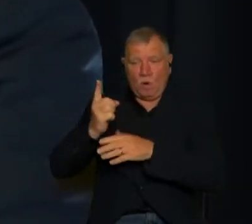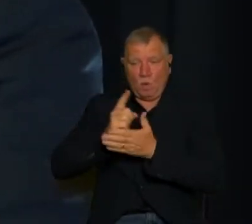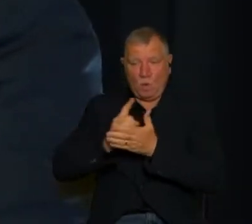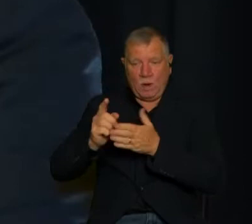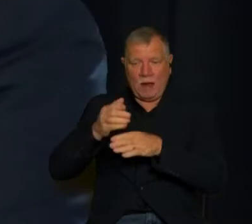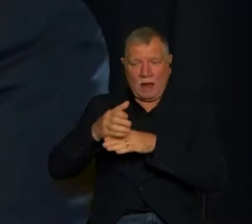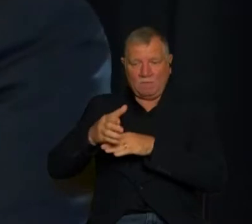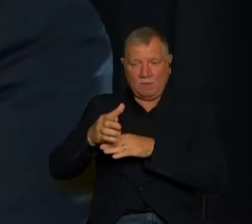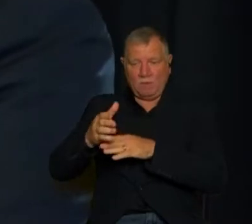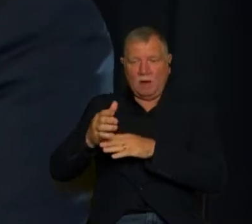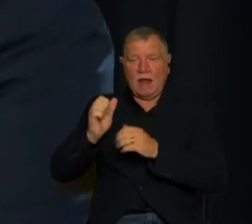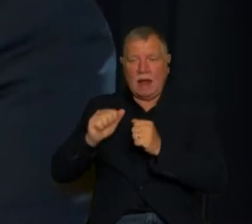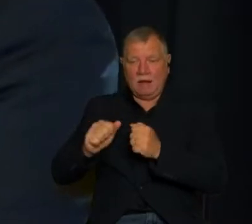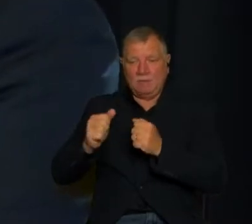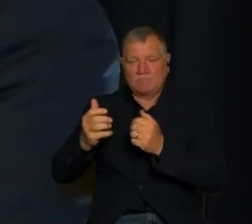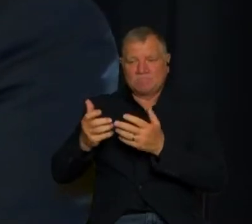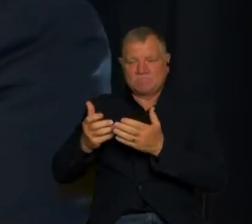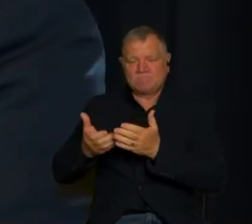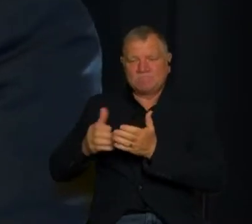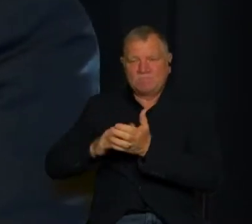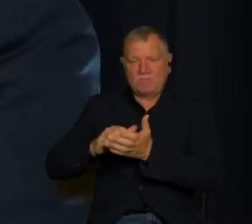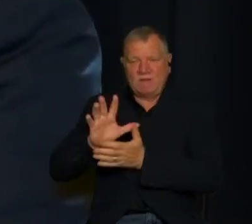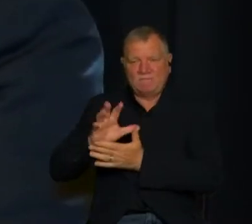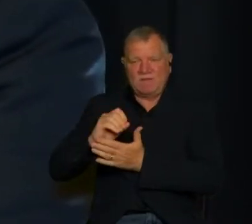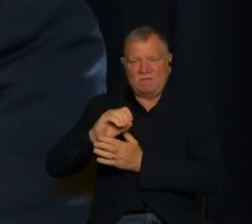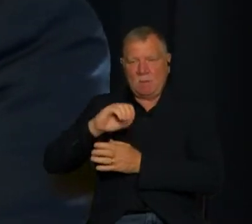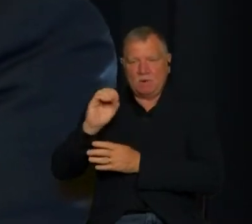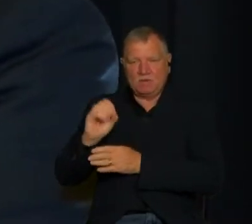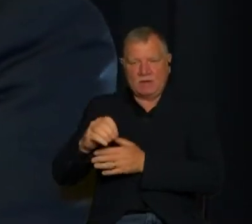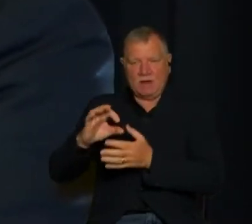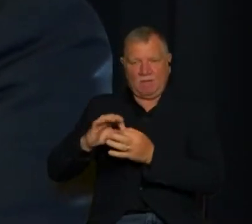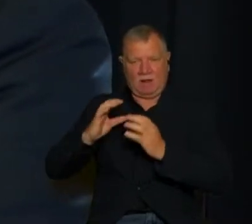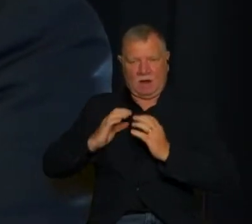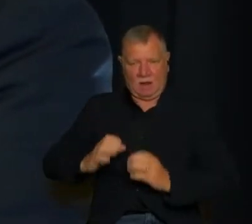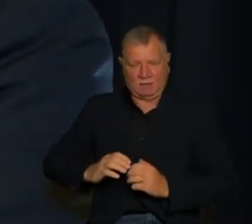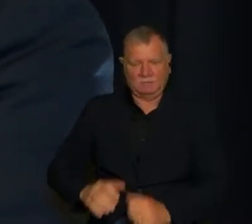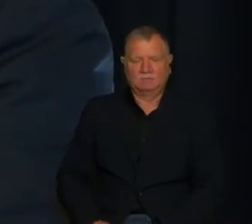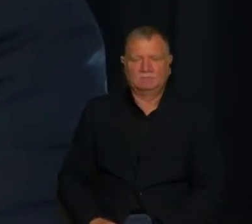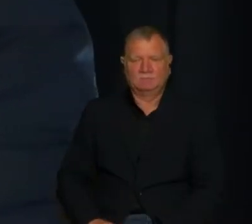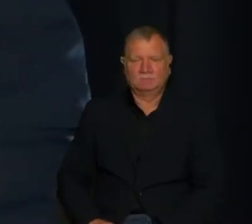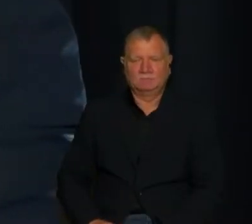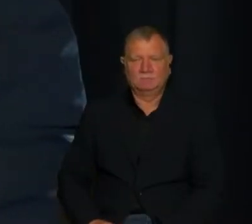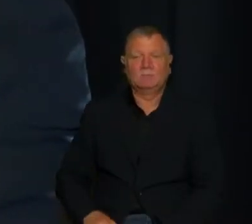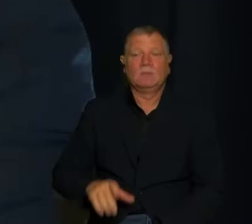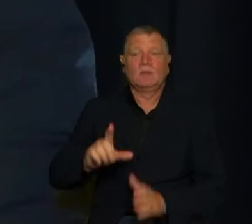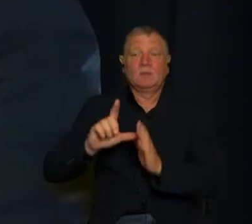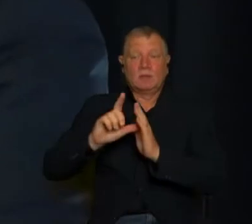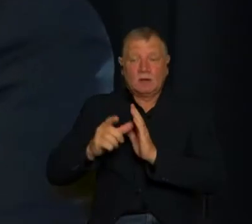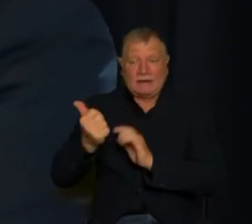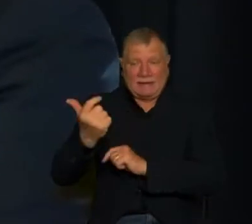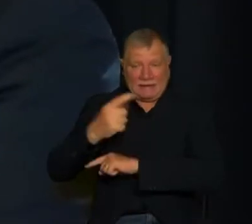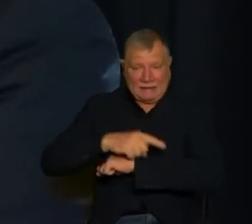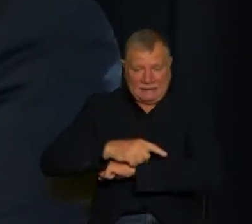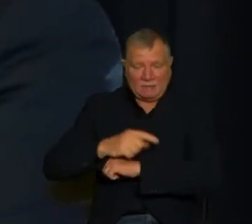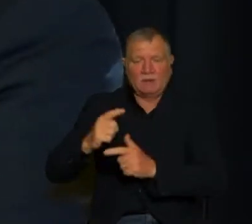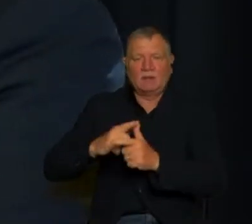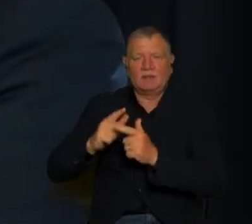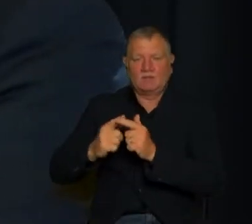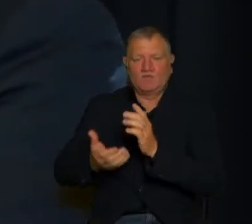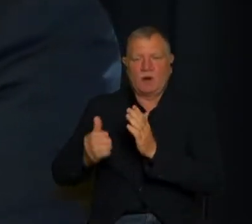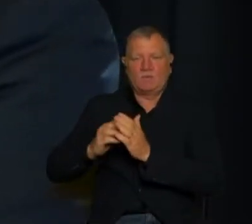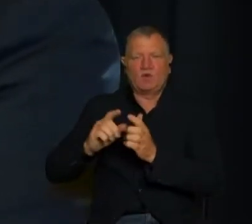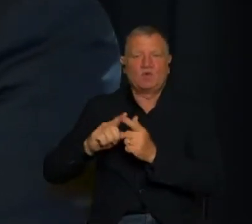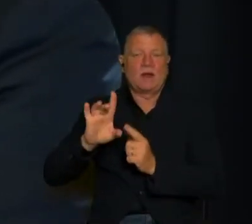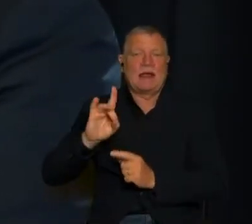hit, it had restored electricity to 50% of its clients. After 10 days, it had restored it